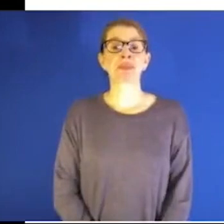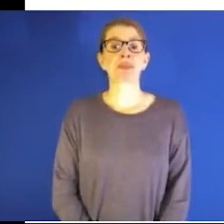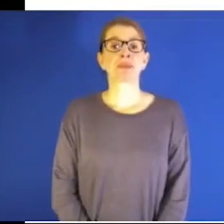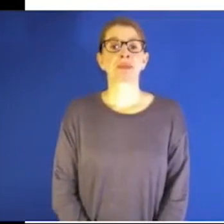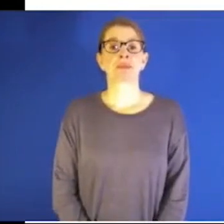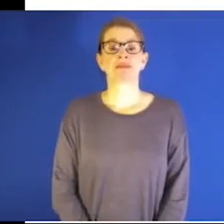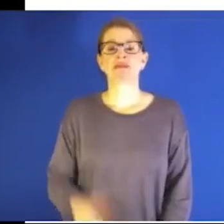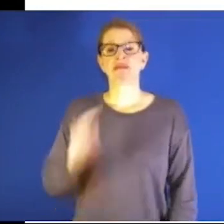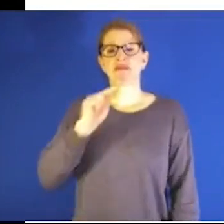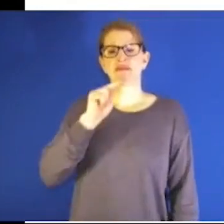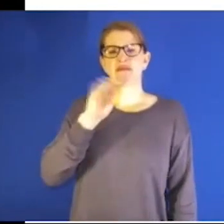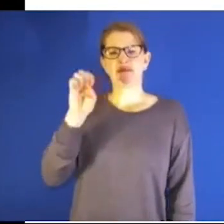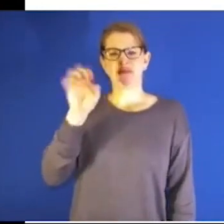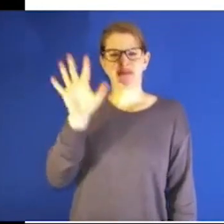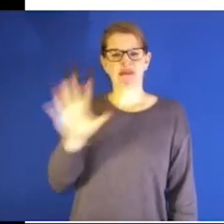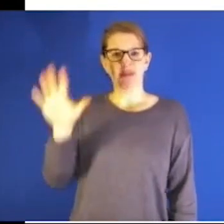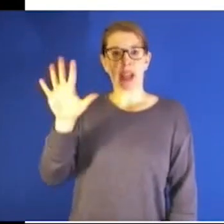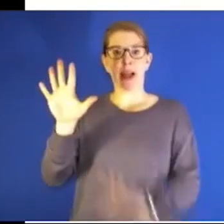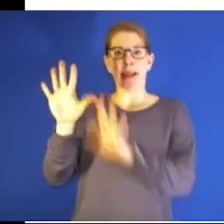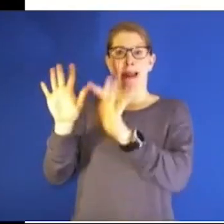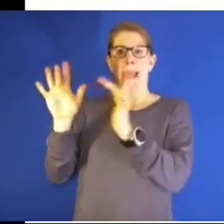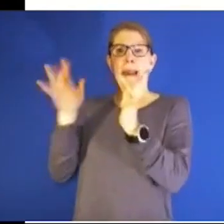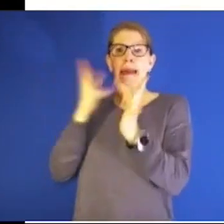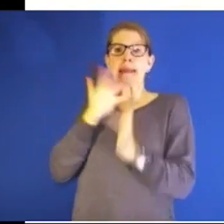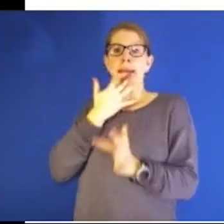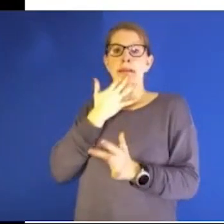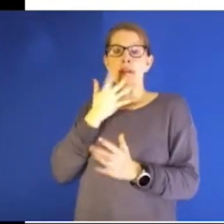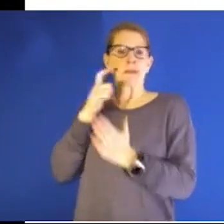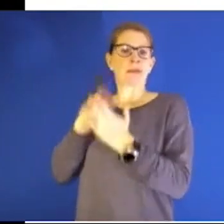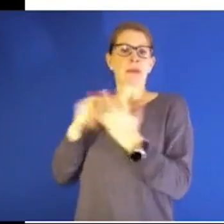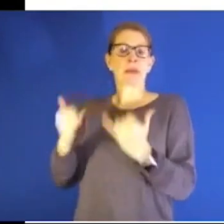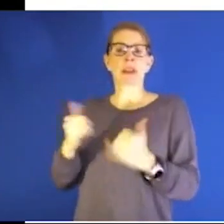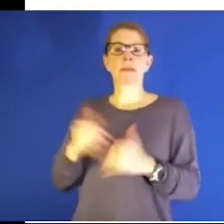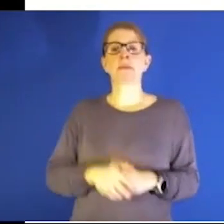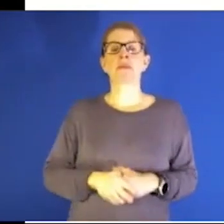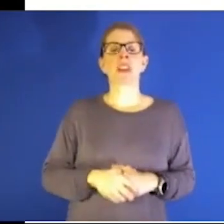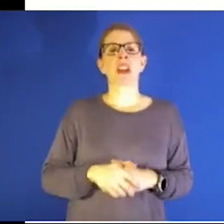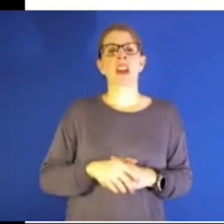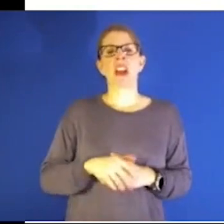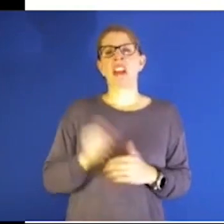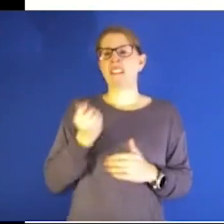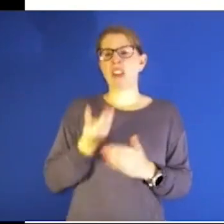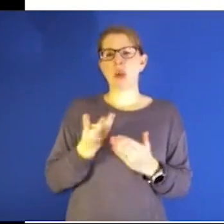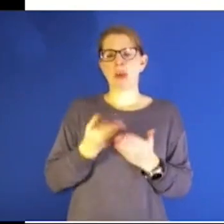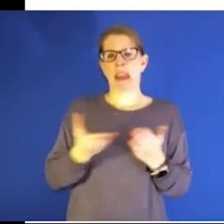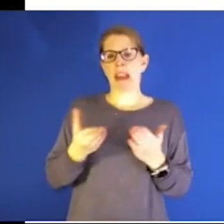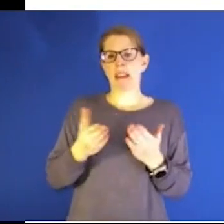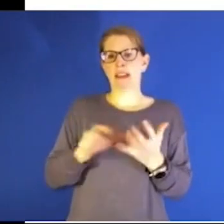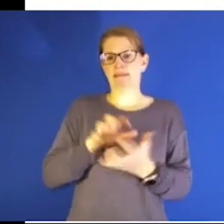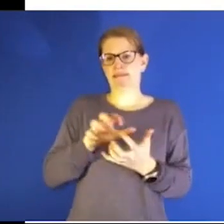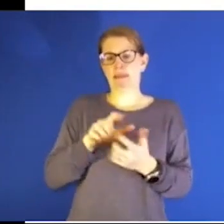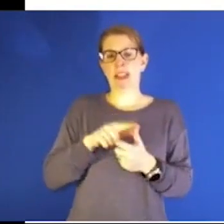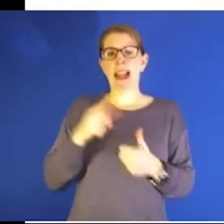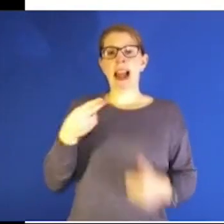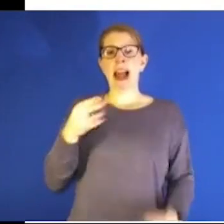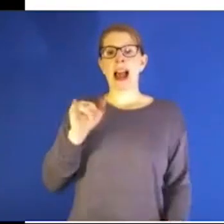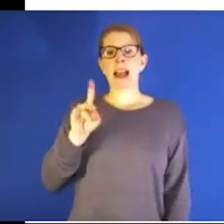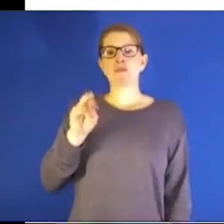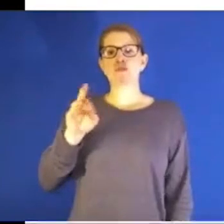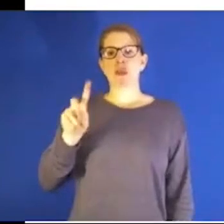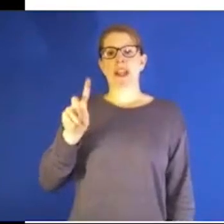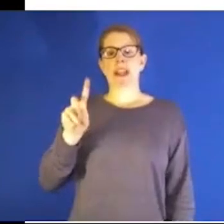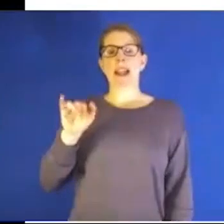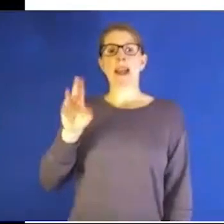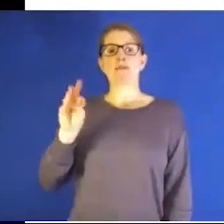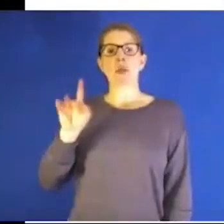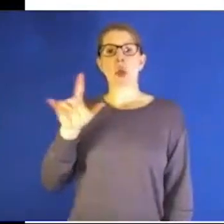Northeast where it's so much lighter, that there's a combination of factor. This is really hybrid immunity. The hybrid immunity means that a lot of people